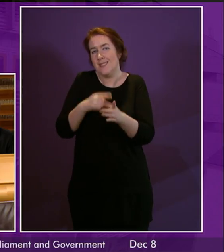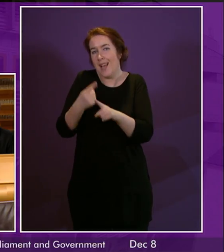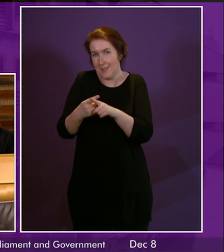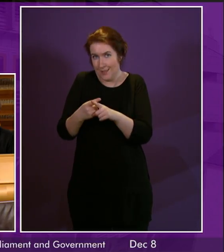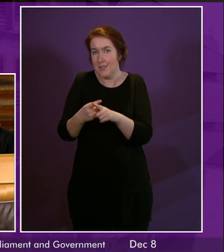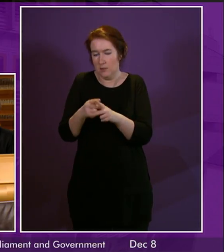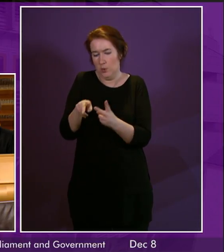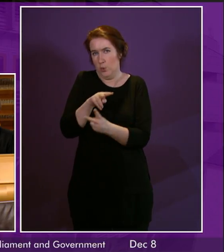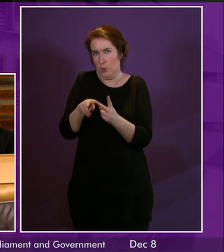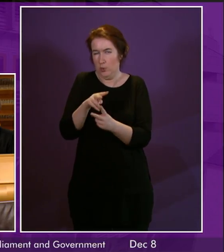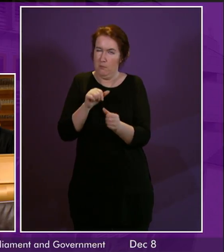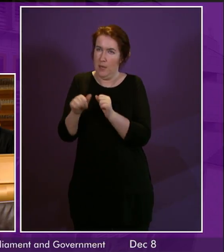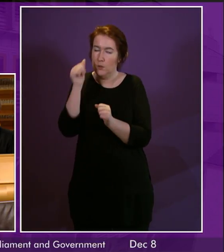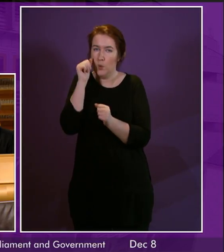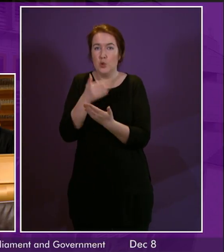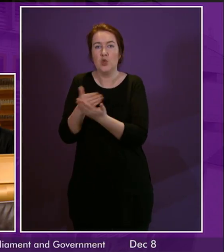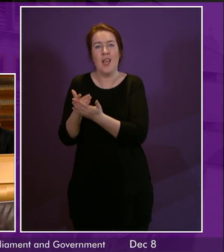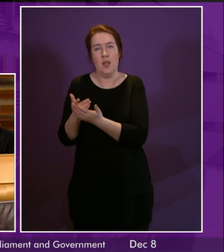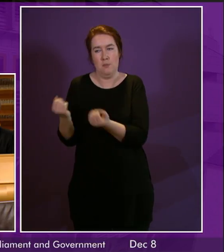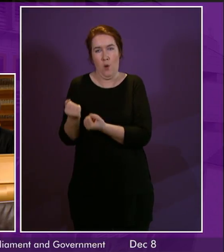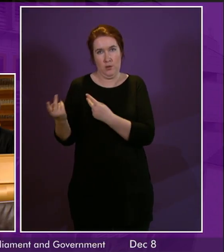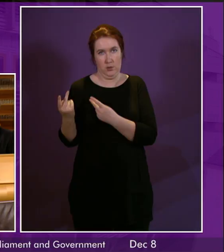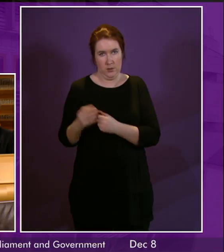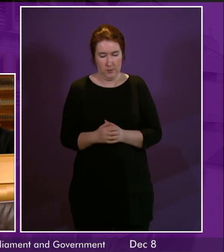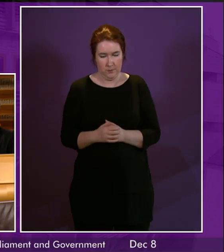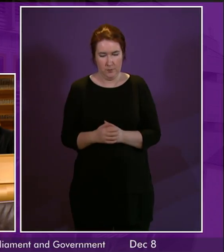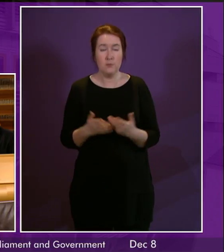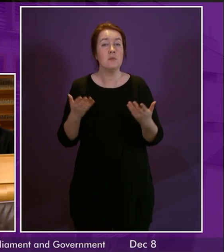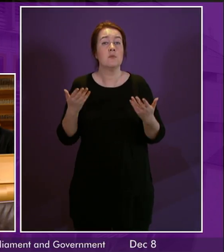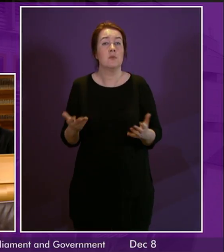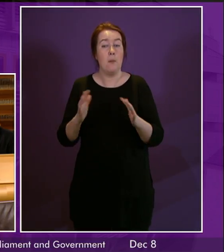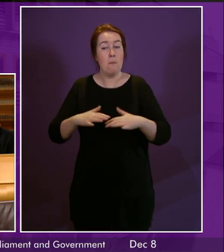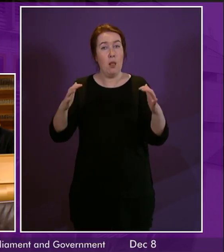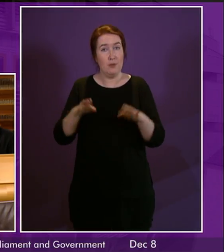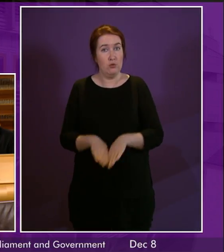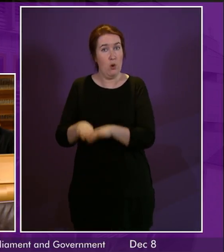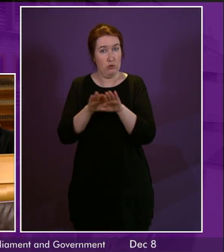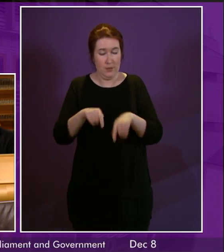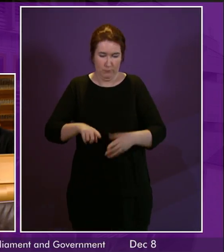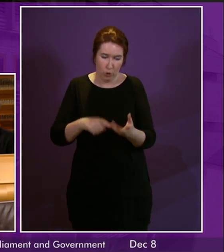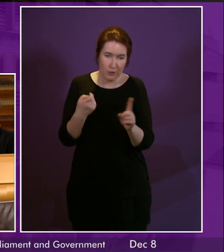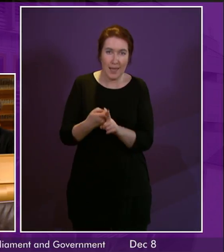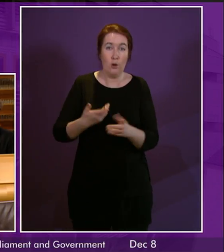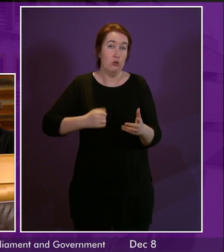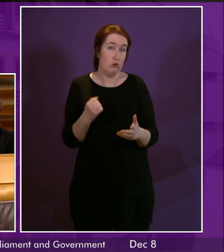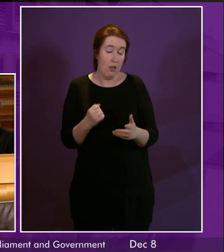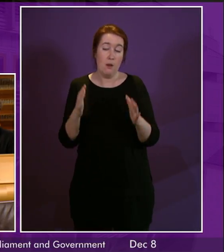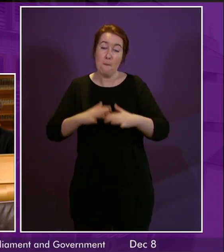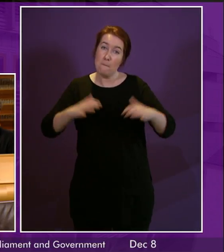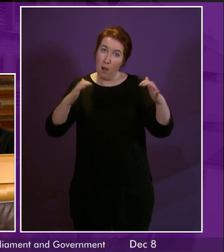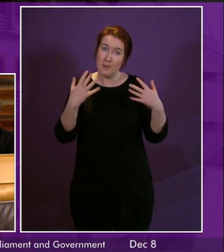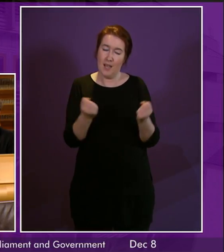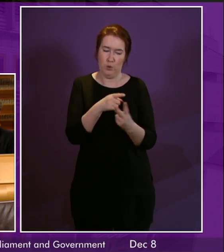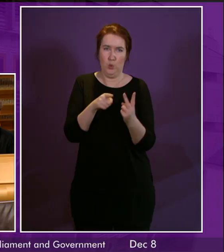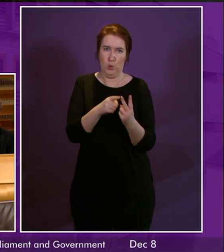are only the two best known examples. Now, in a parliamentary democracy such as the UK or Scotland, parliaments have